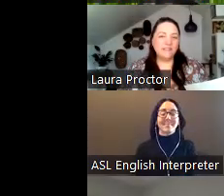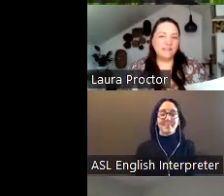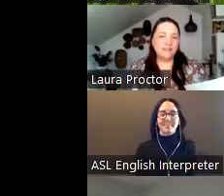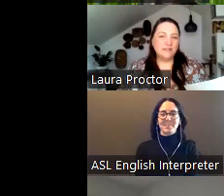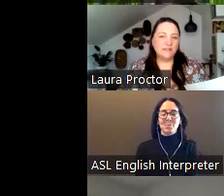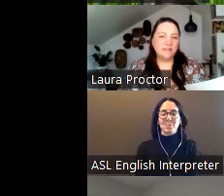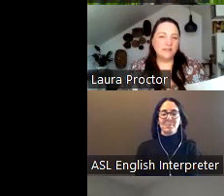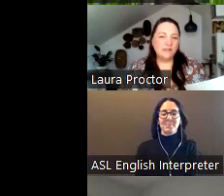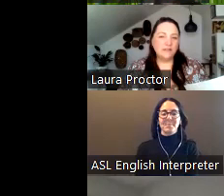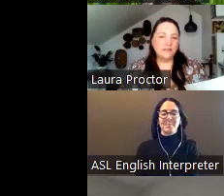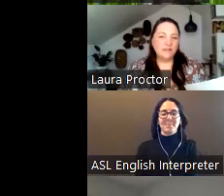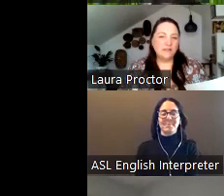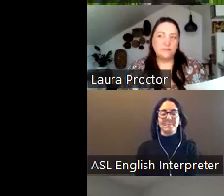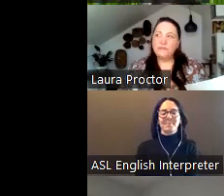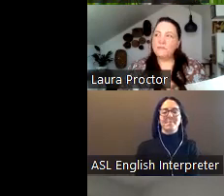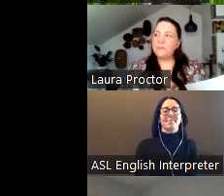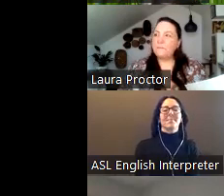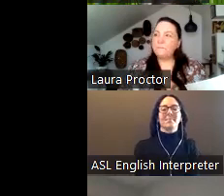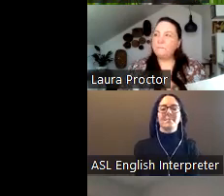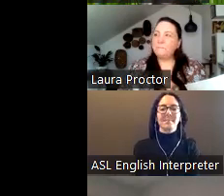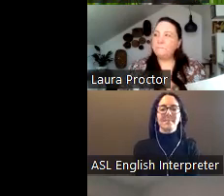This meeting is being recorded.